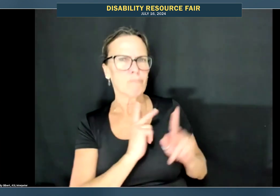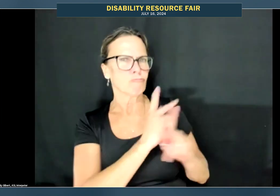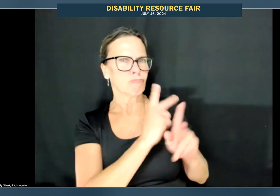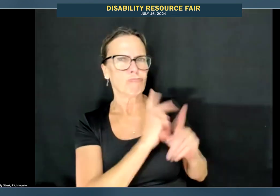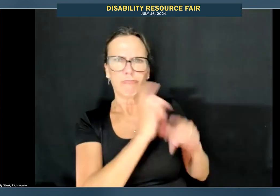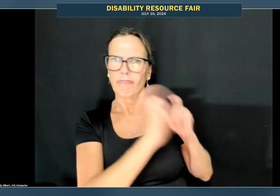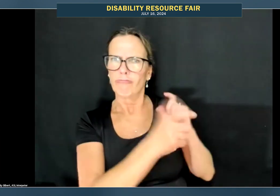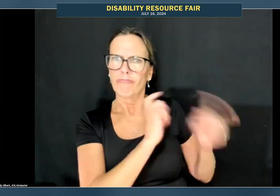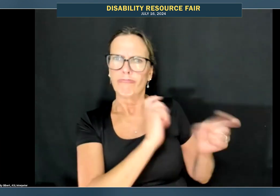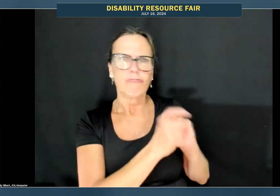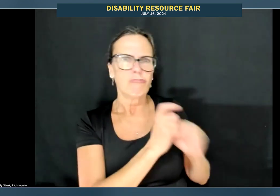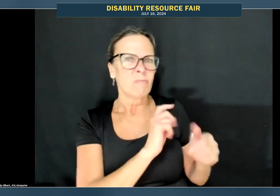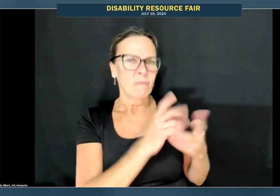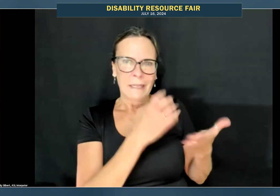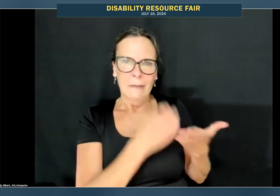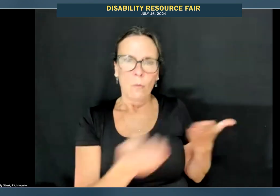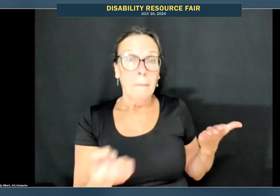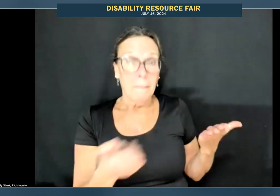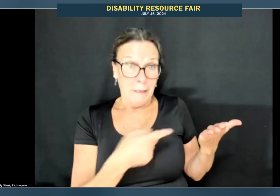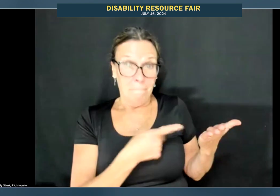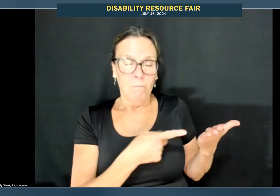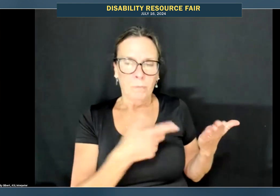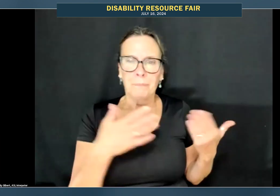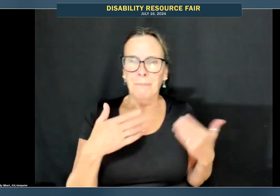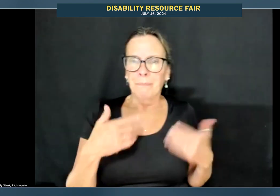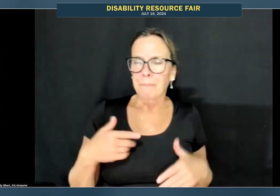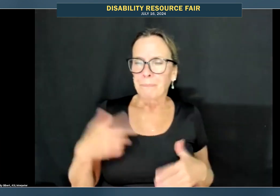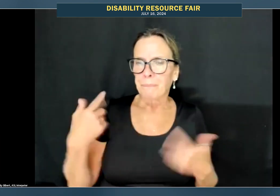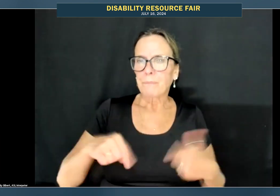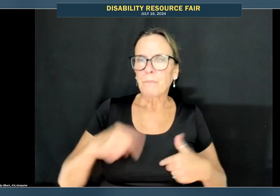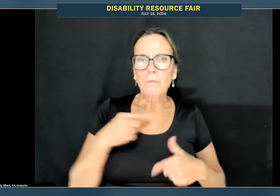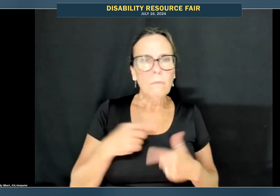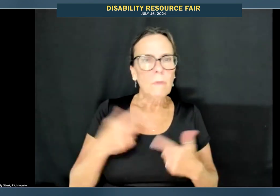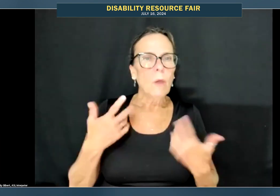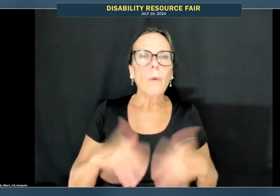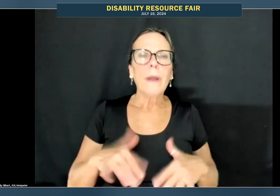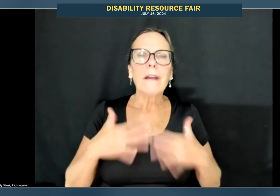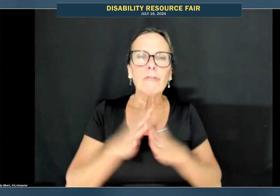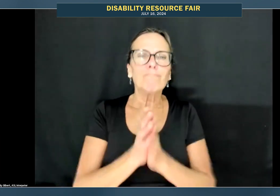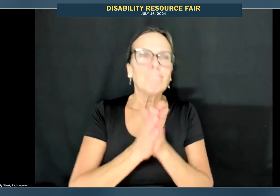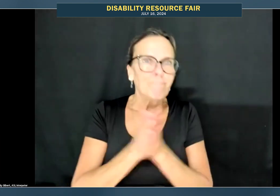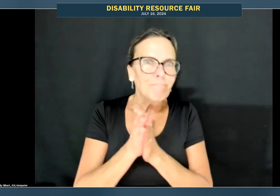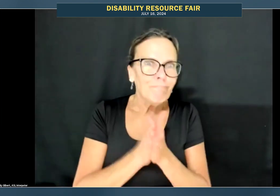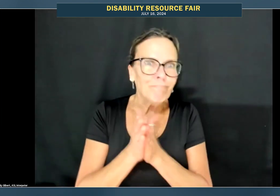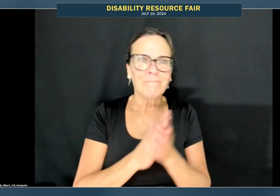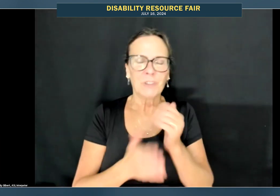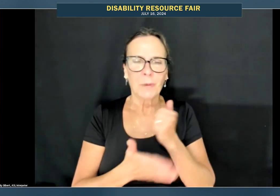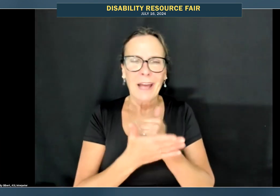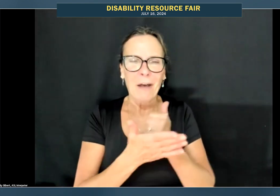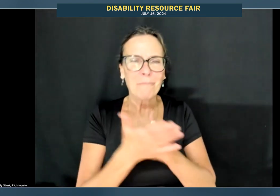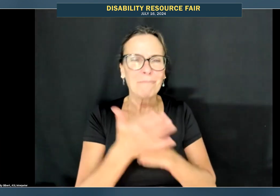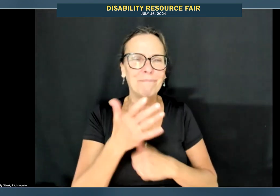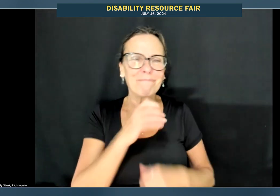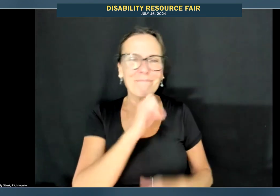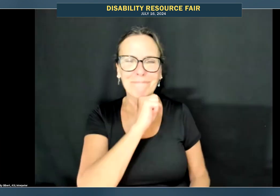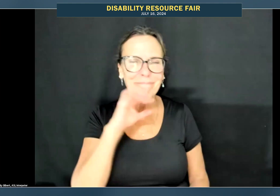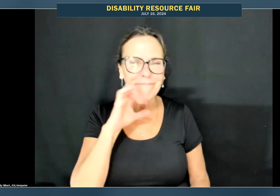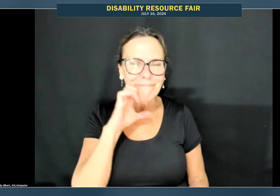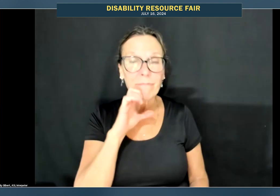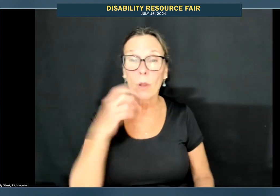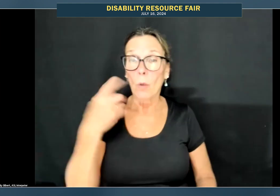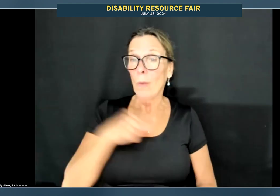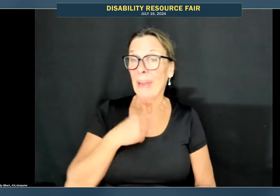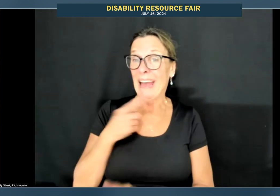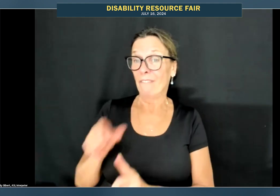We kind of have to stick to that because we are overwhelmed assisting seniors. We do get some specialty medical equipment in, and we have many,